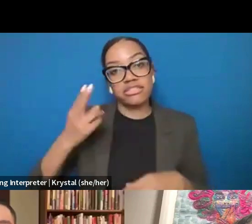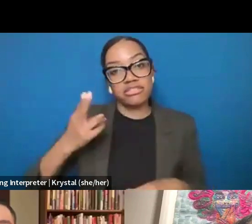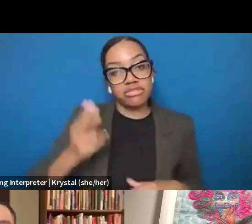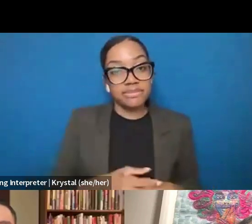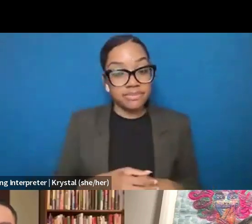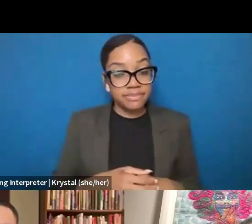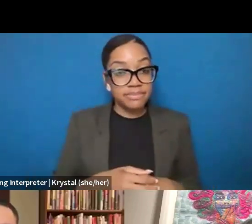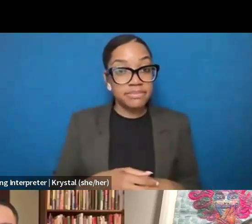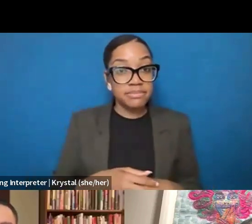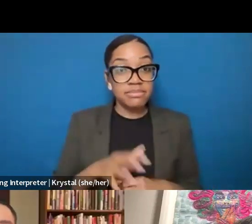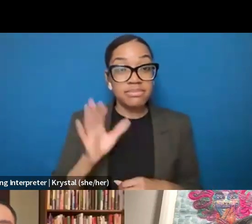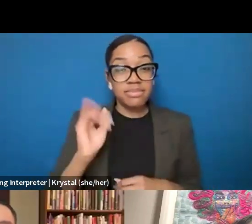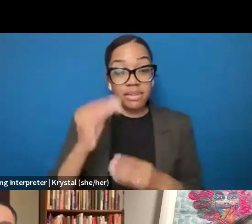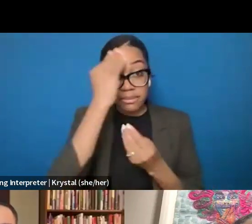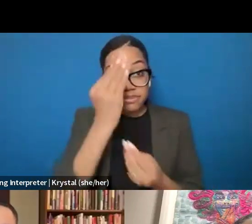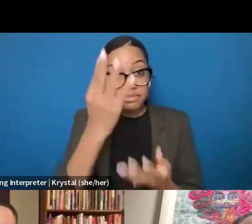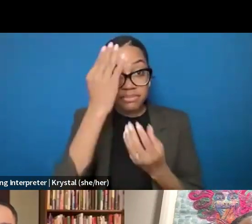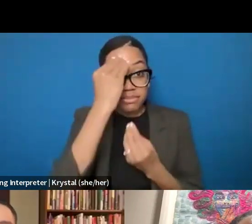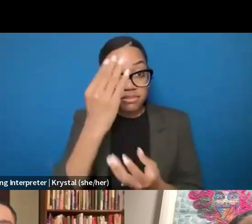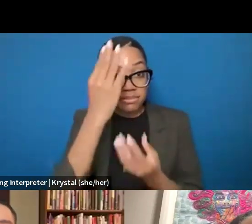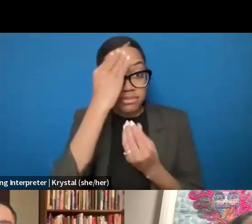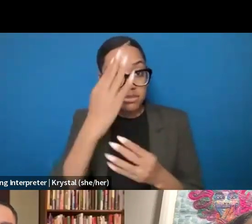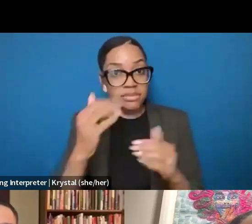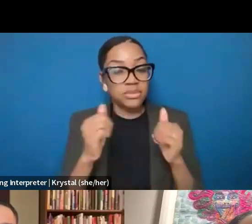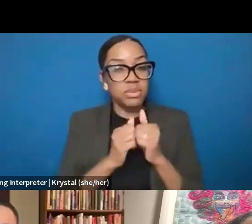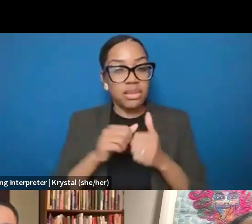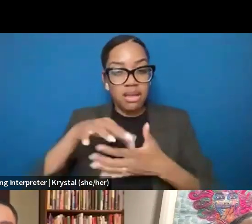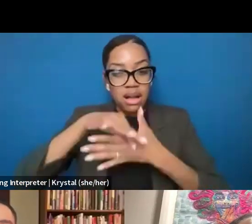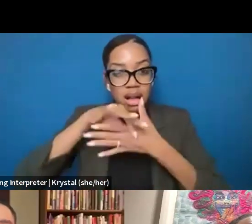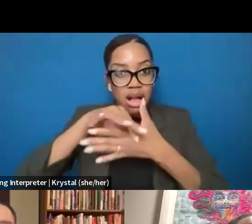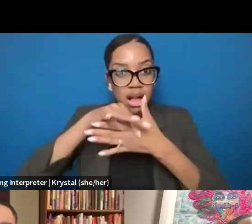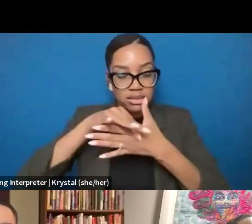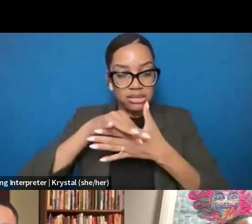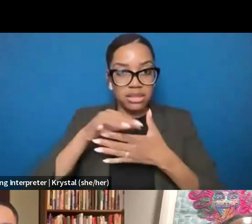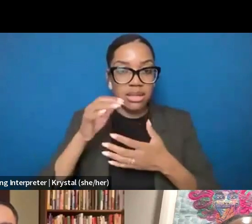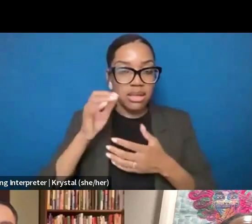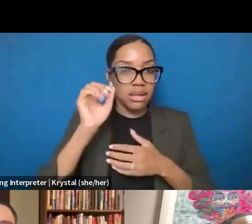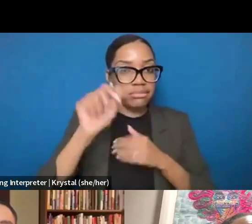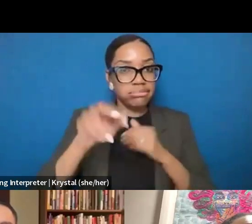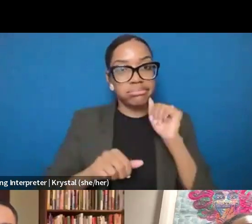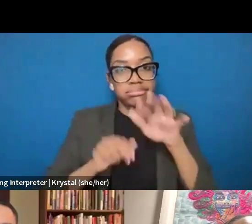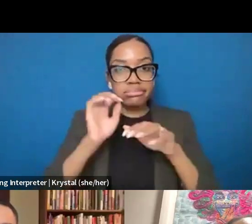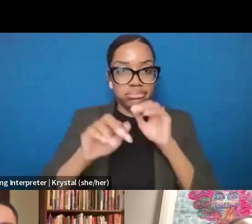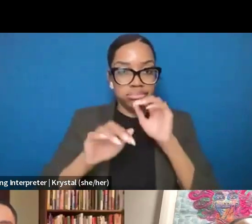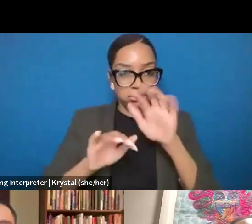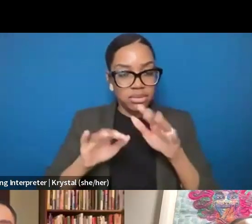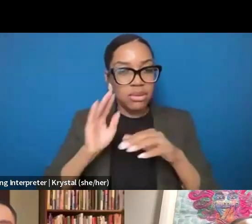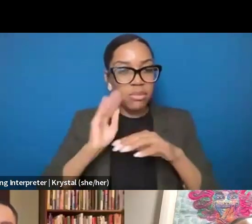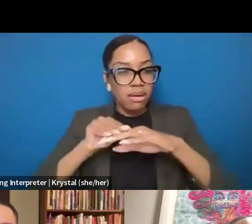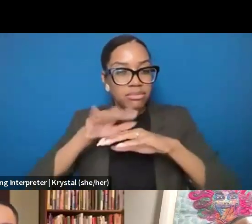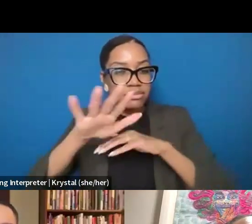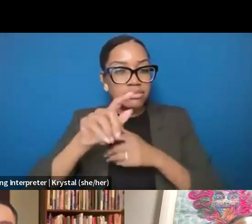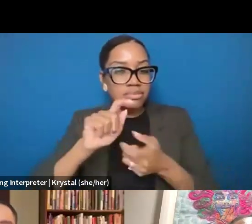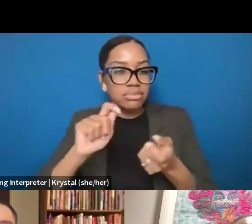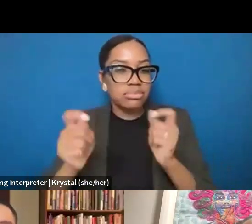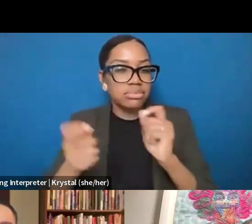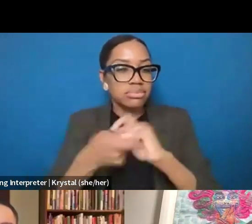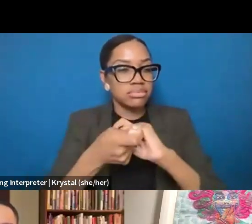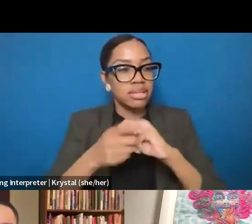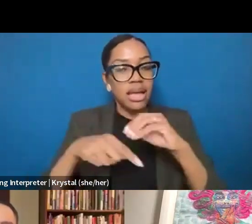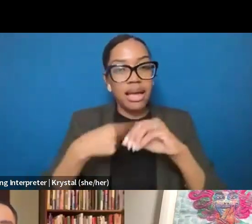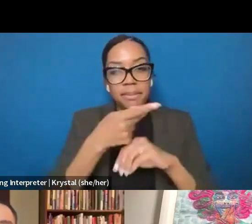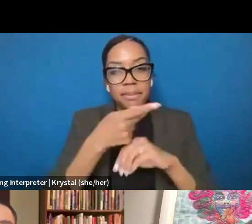actually filling this gap with content could potentially lead to huge transformations in terms of what people understand